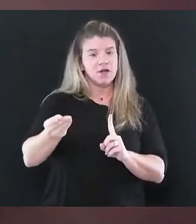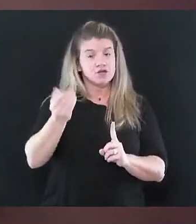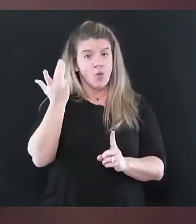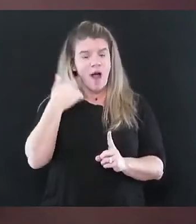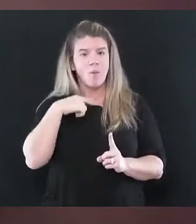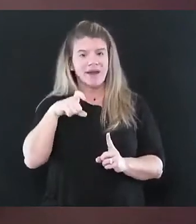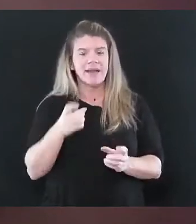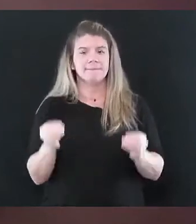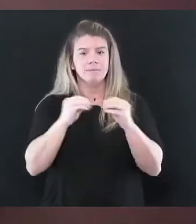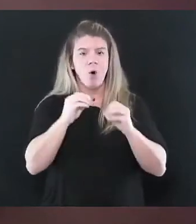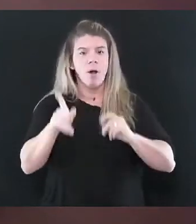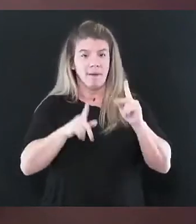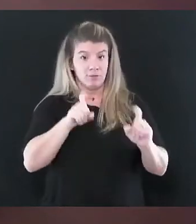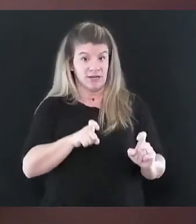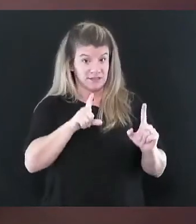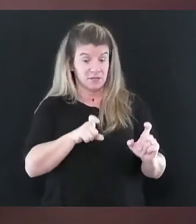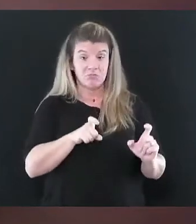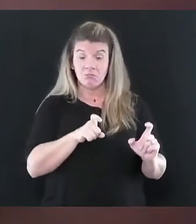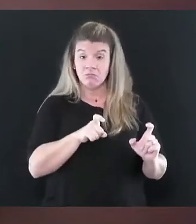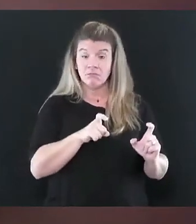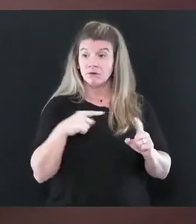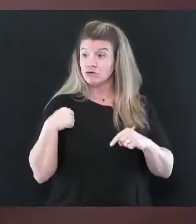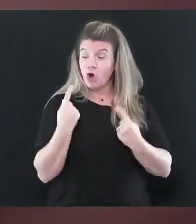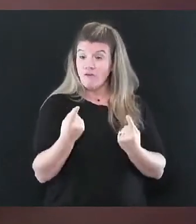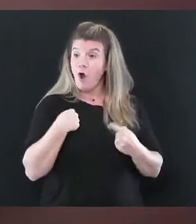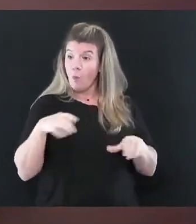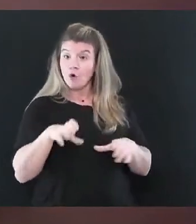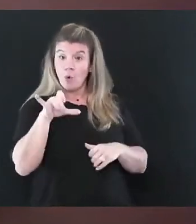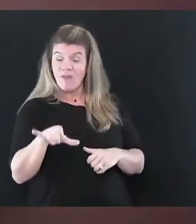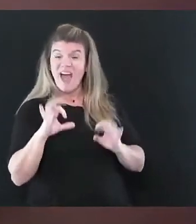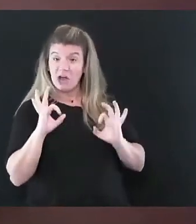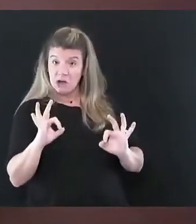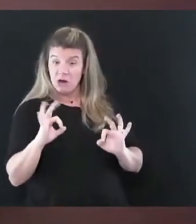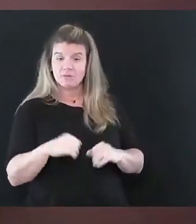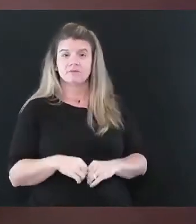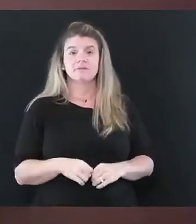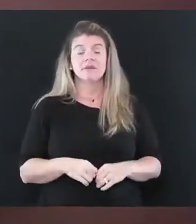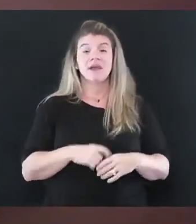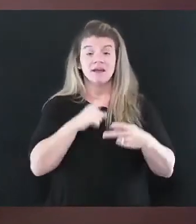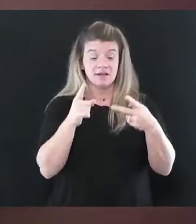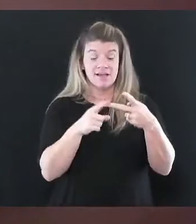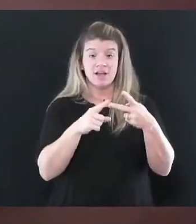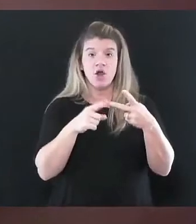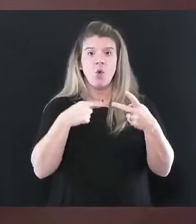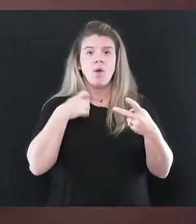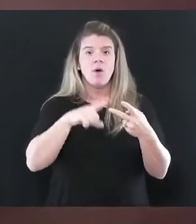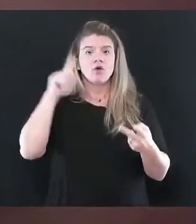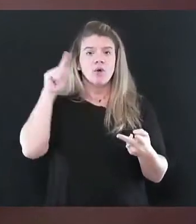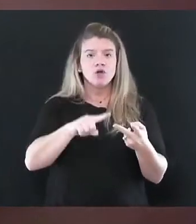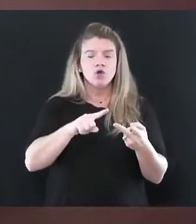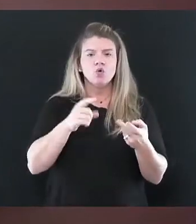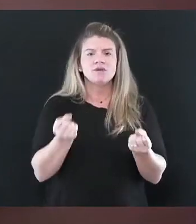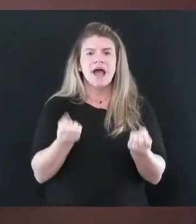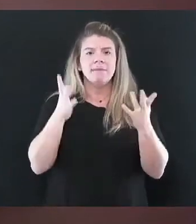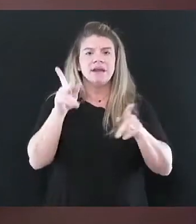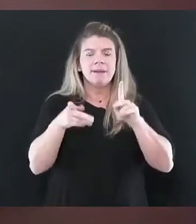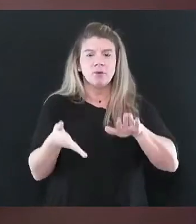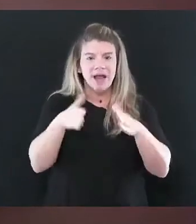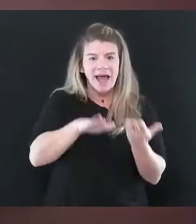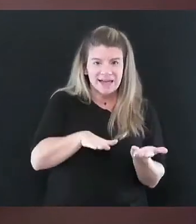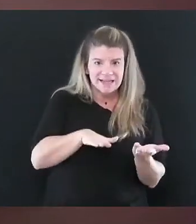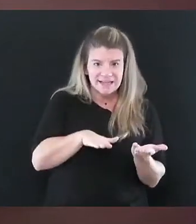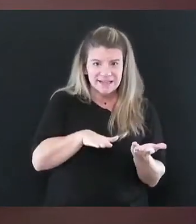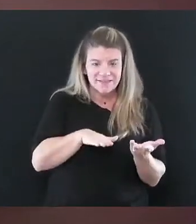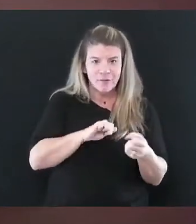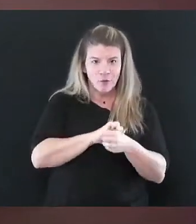seen that, which is good. We want to try to reduce the number of people dying from COVID-19.